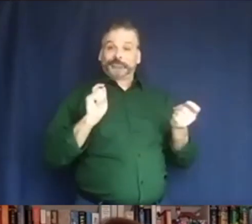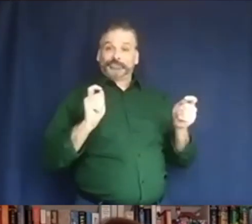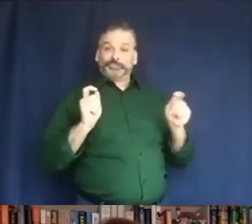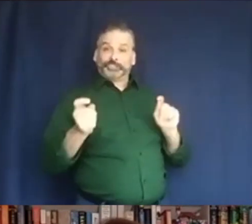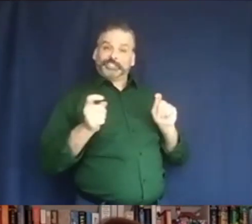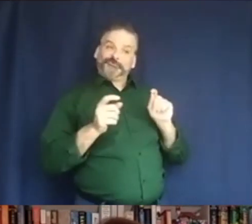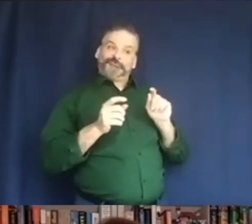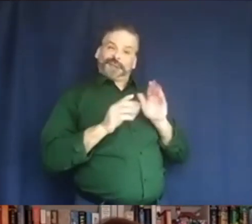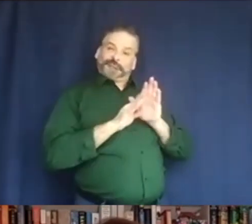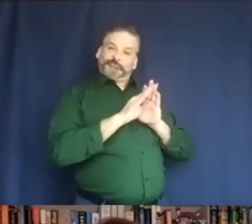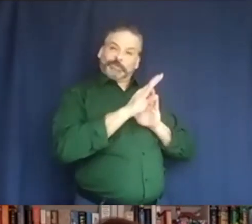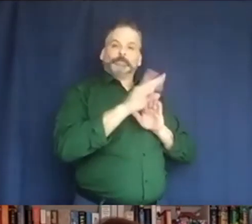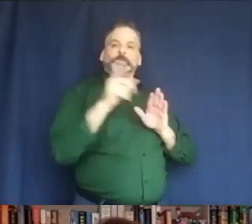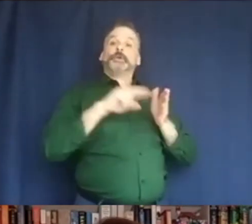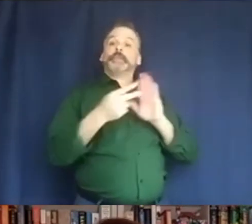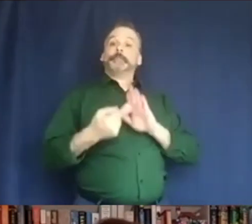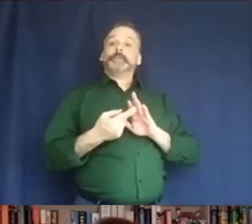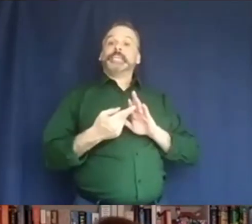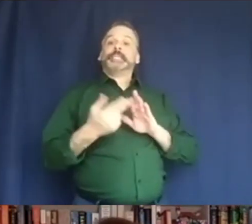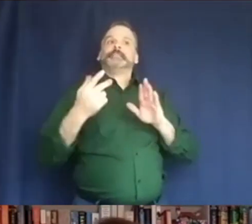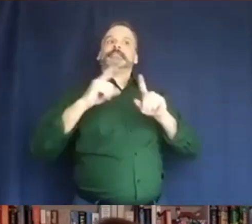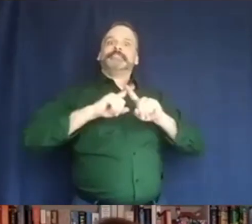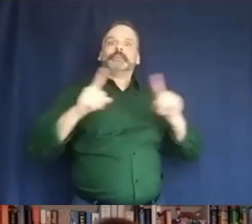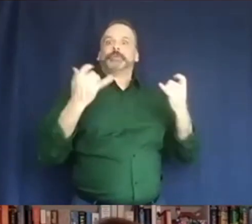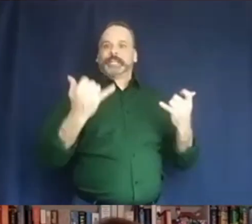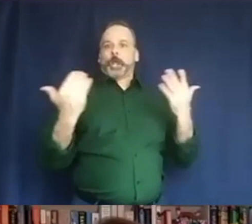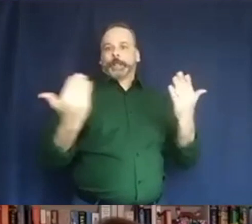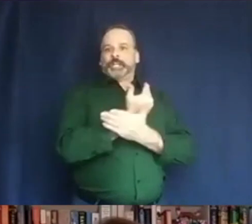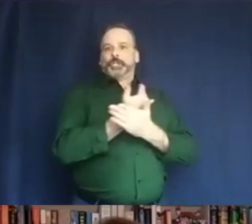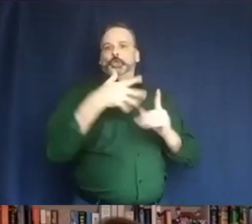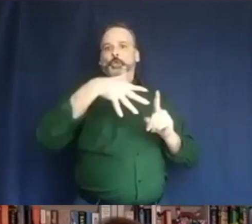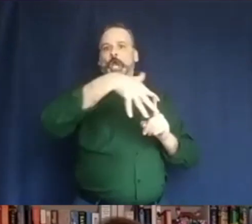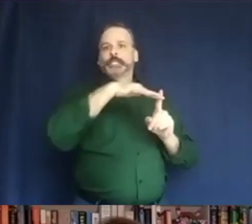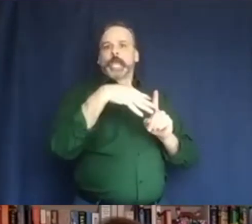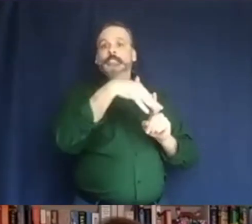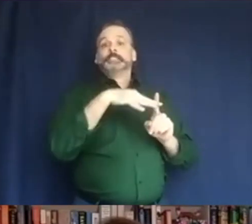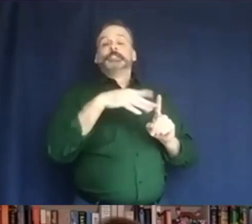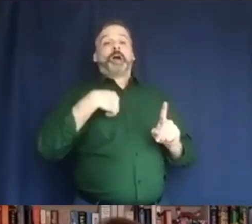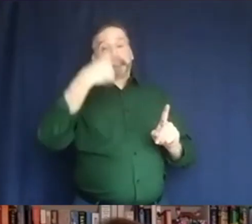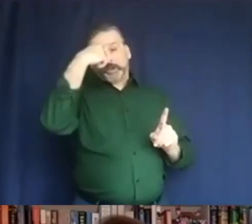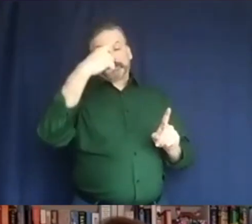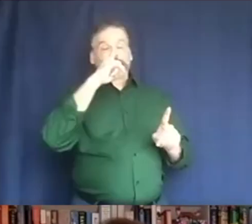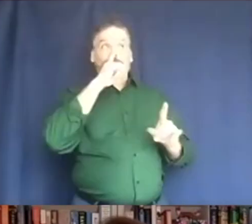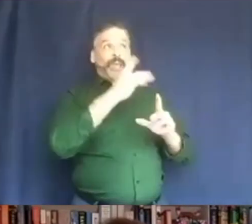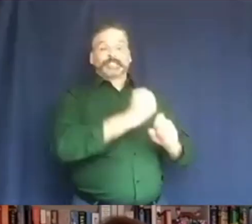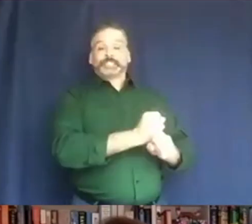now different in this completely new context. So yeah, I just thought it was so fascinating.